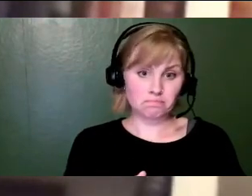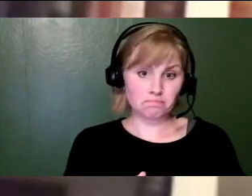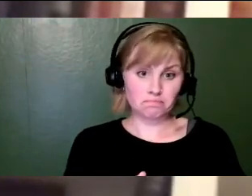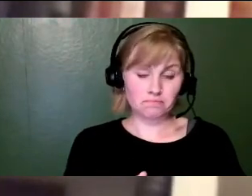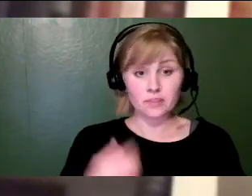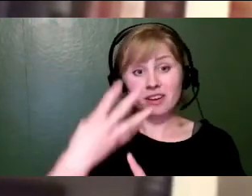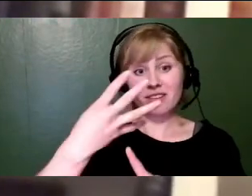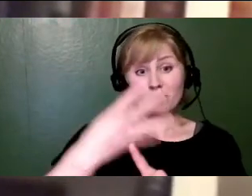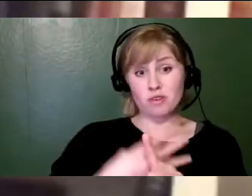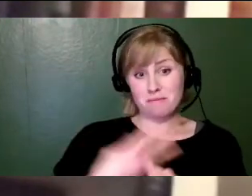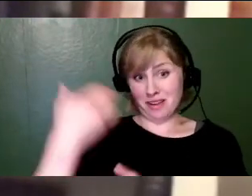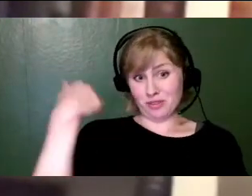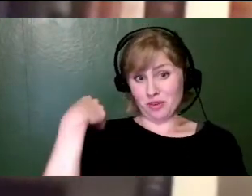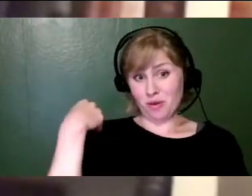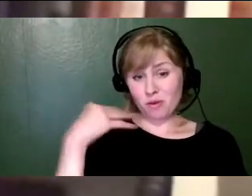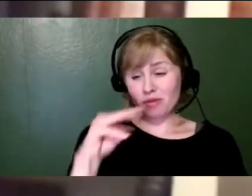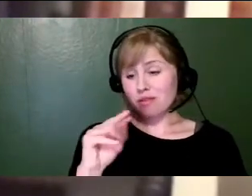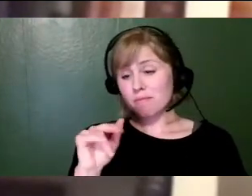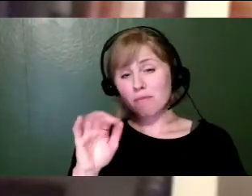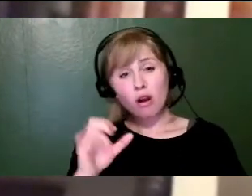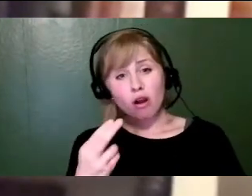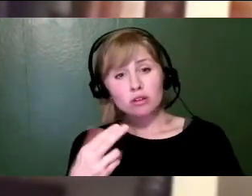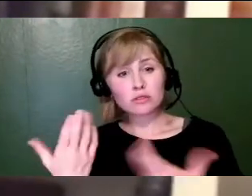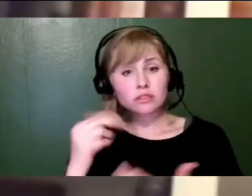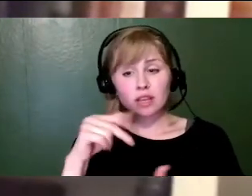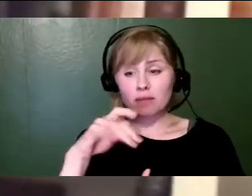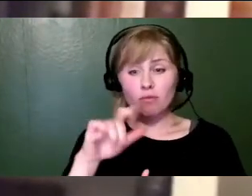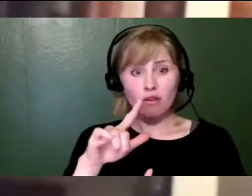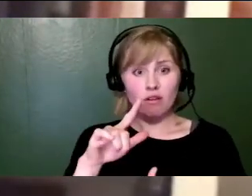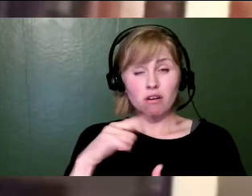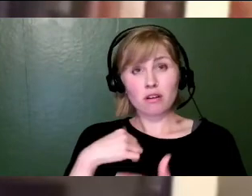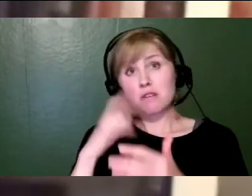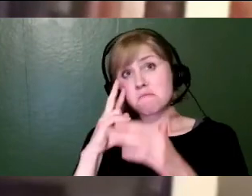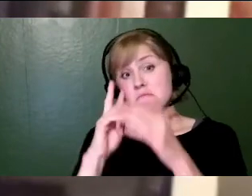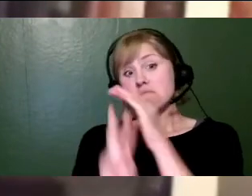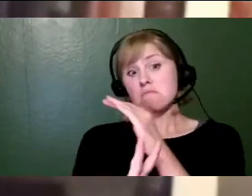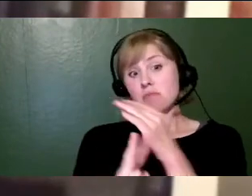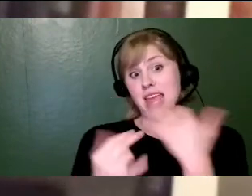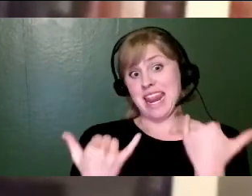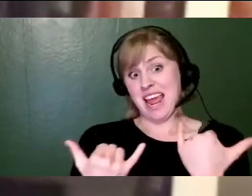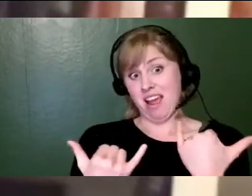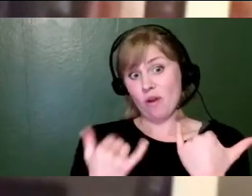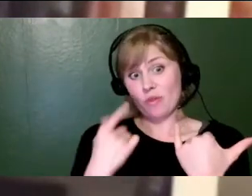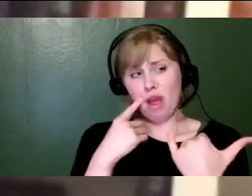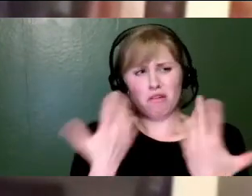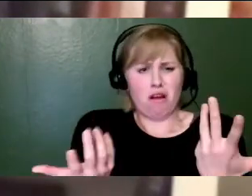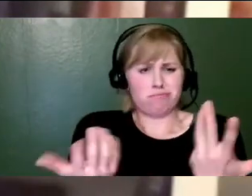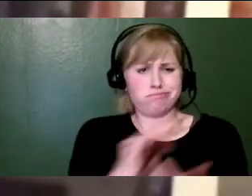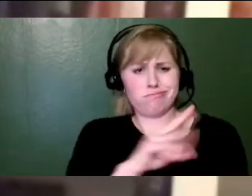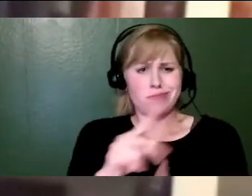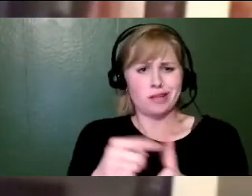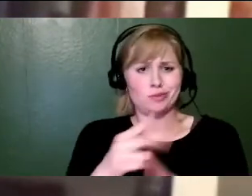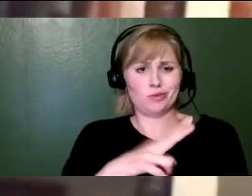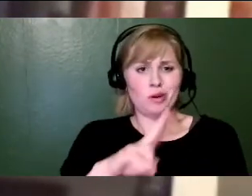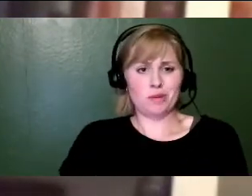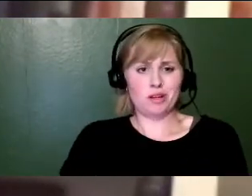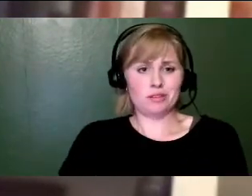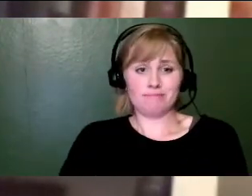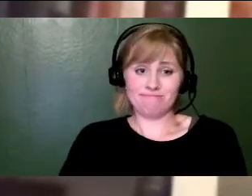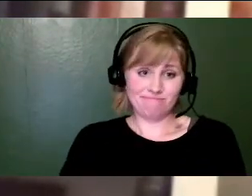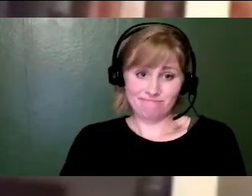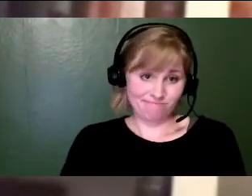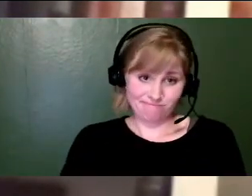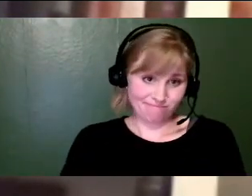in March or April, I would have thought surely by now it would be back to normal. No, and it's not. So I guess we just